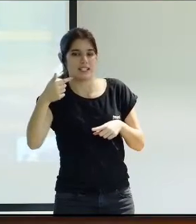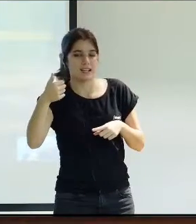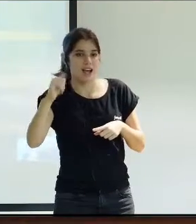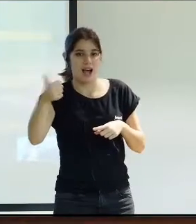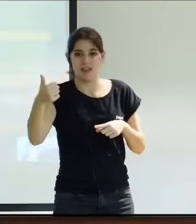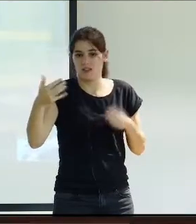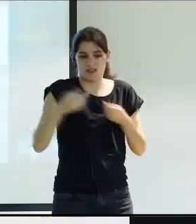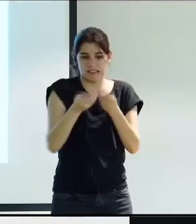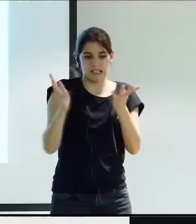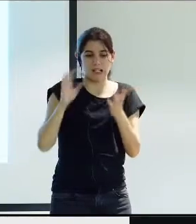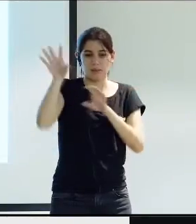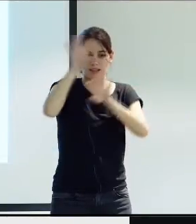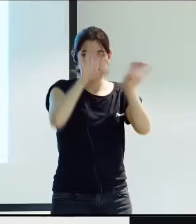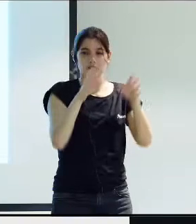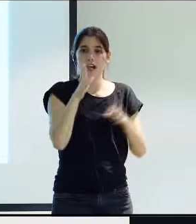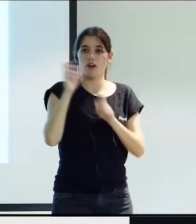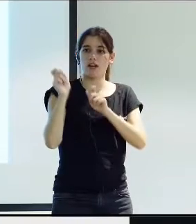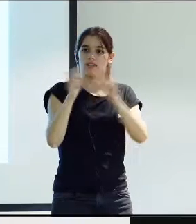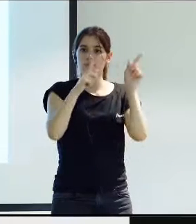Slide number 6.